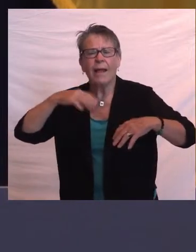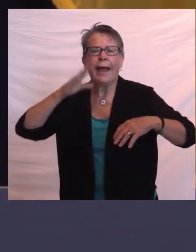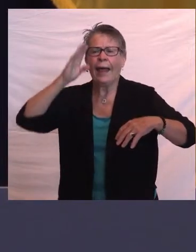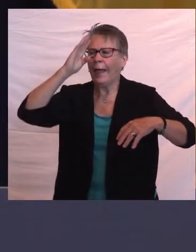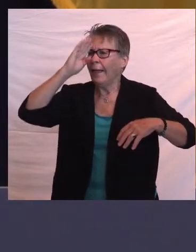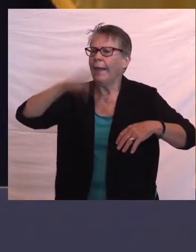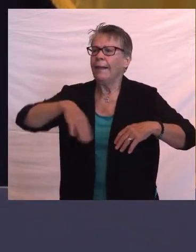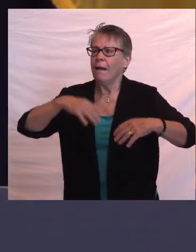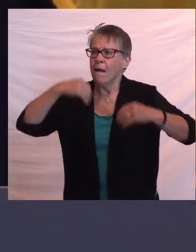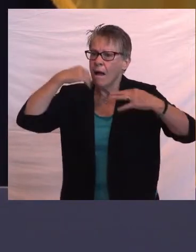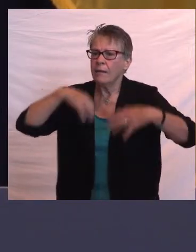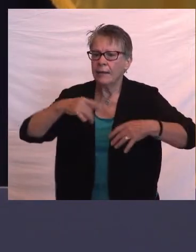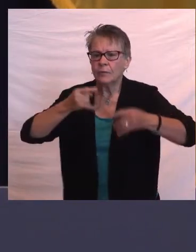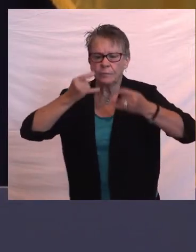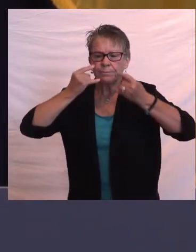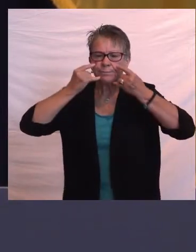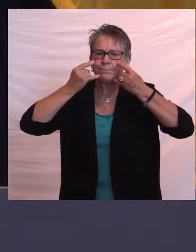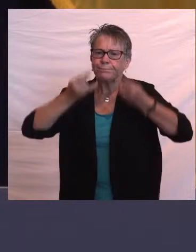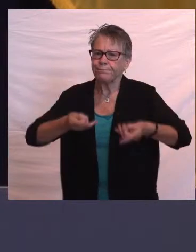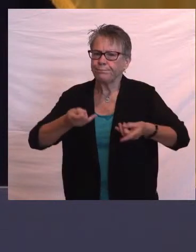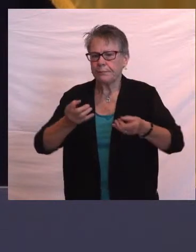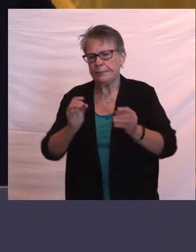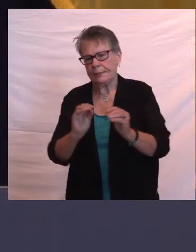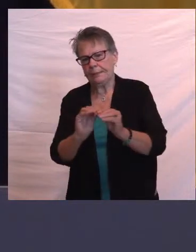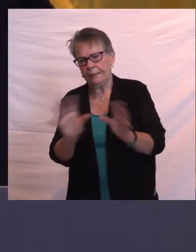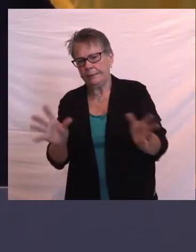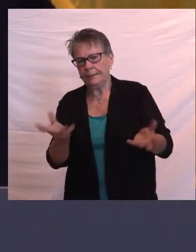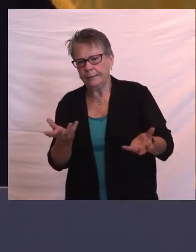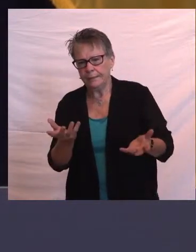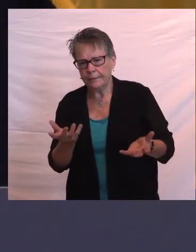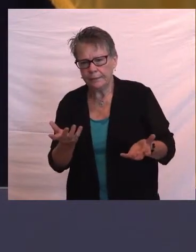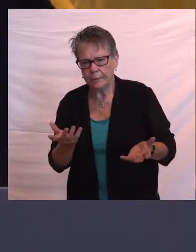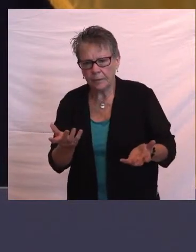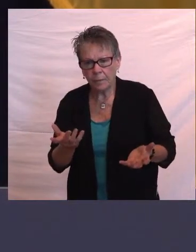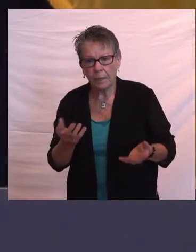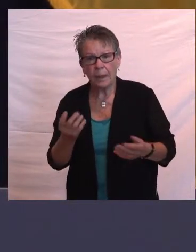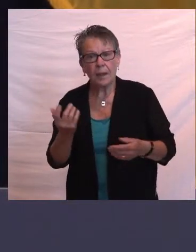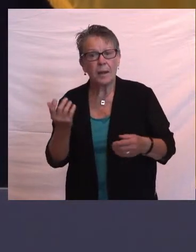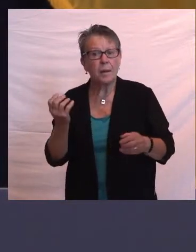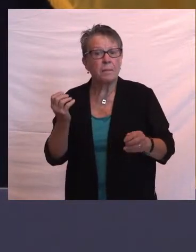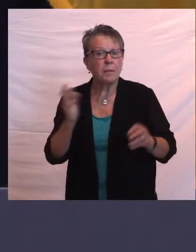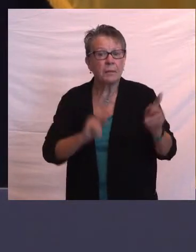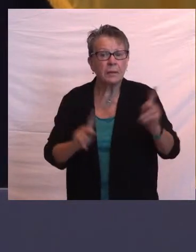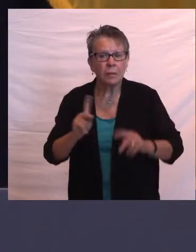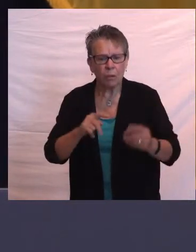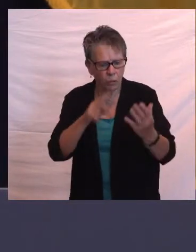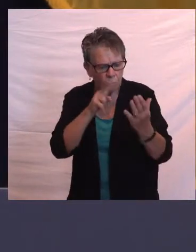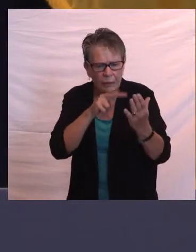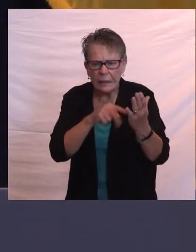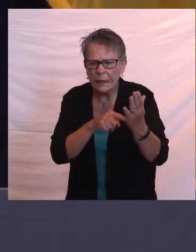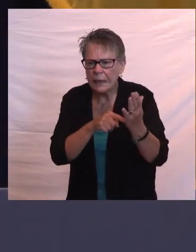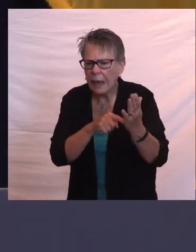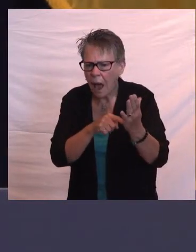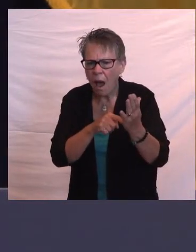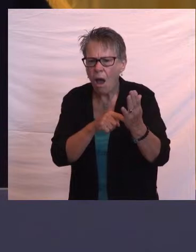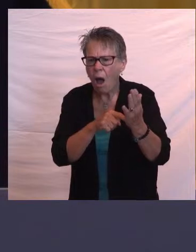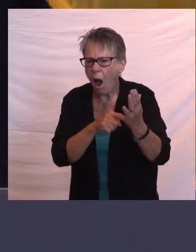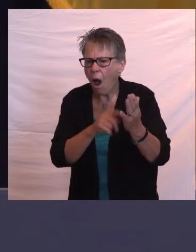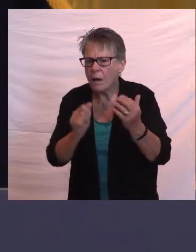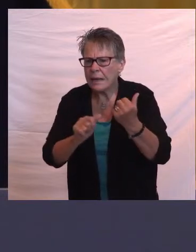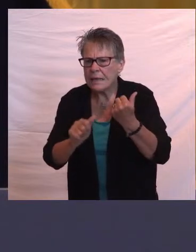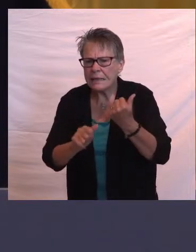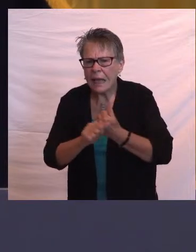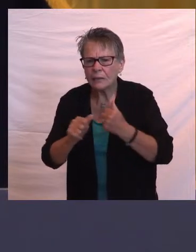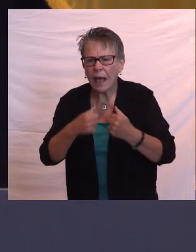stuff that they're reading this stuff in places and they're believing it, sadly, from talking heads and others who claim that they've got